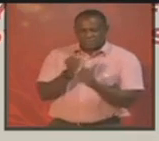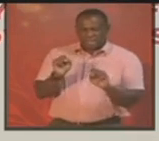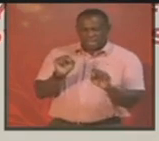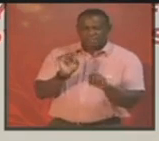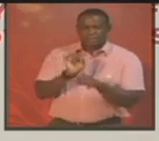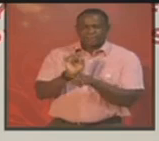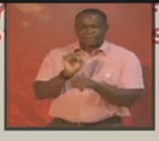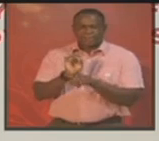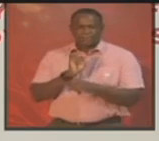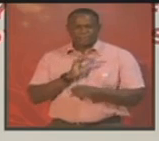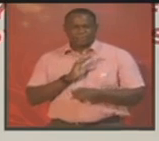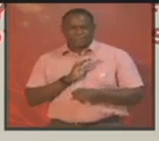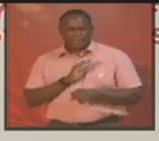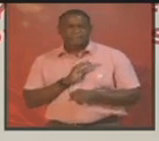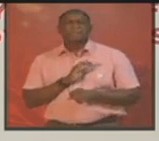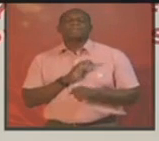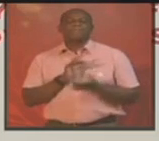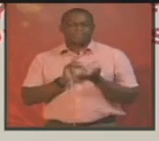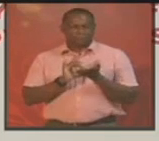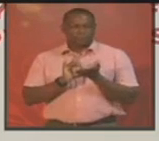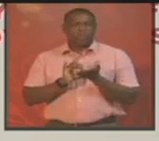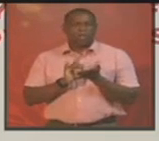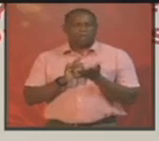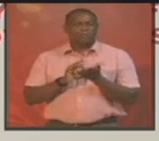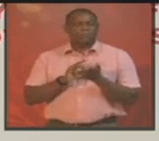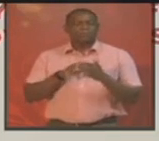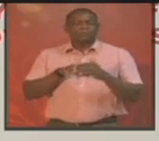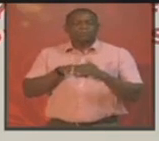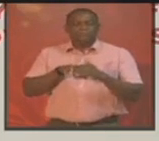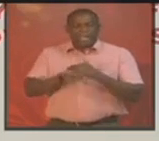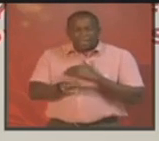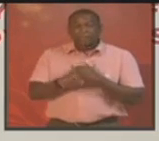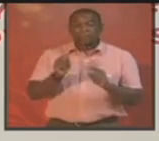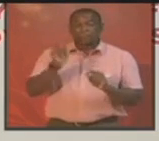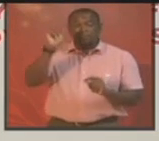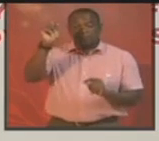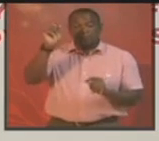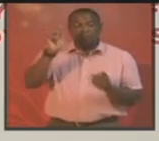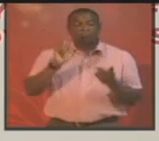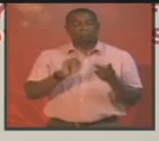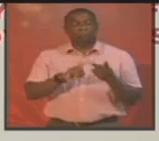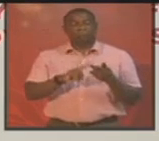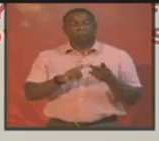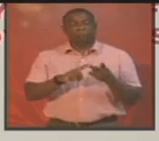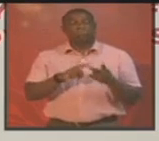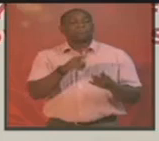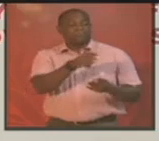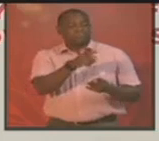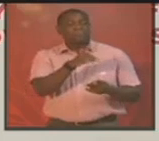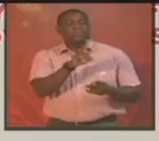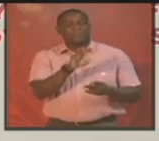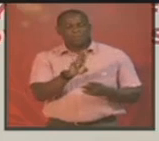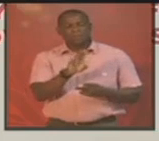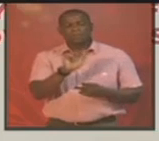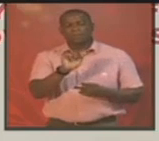Dr. Alexander the process that goes into certifying that a drug